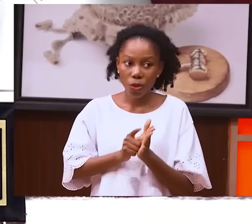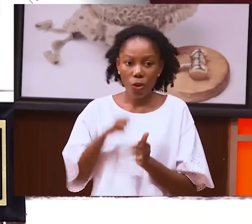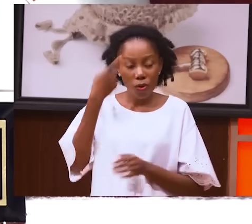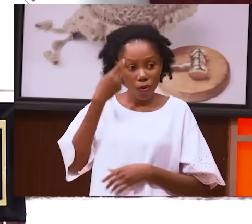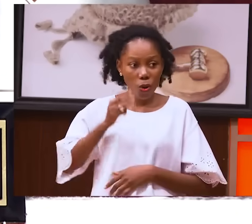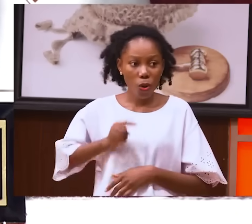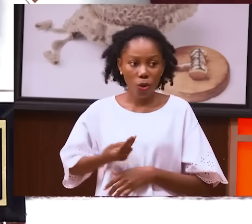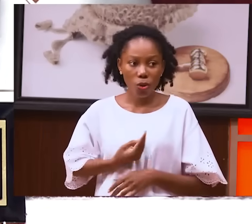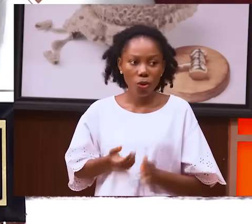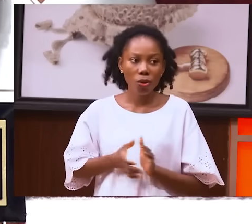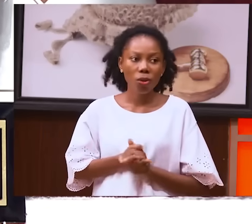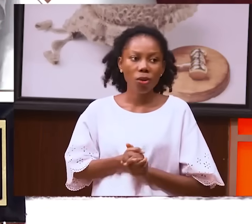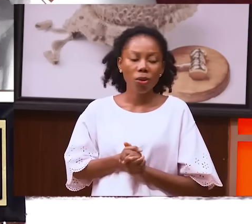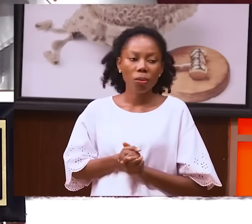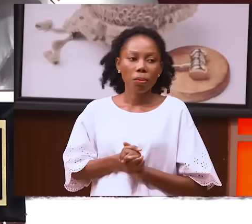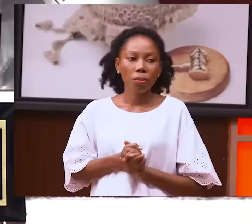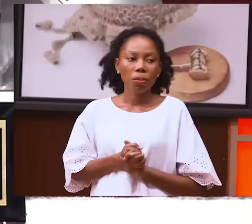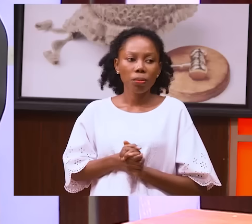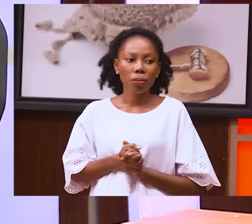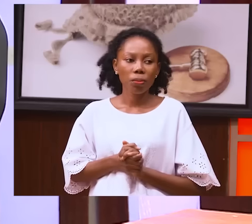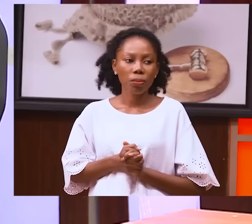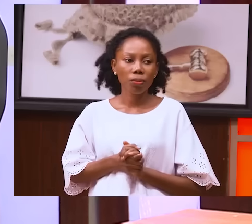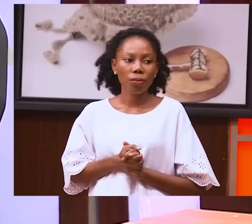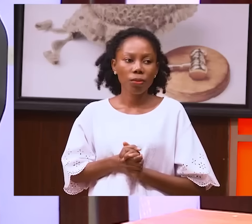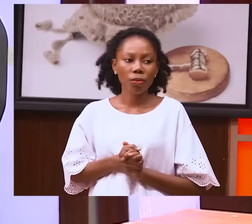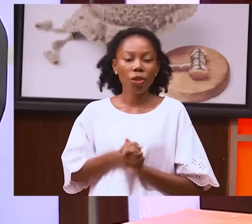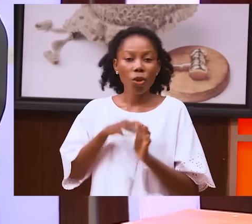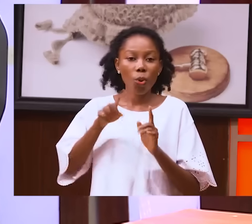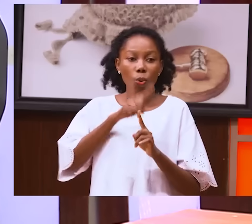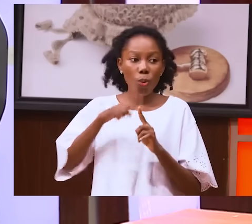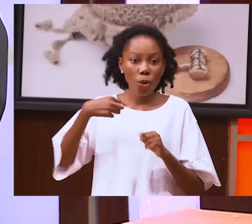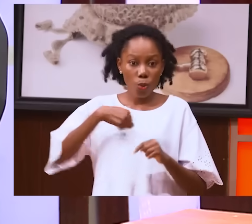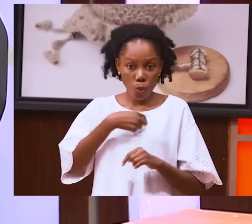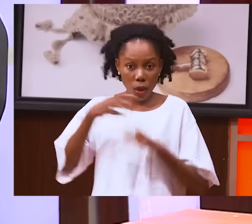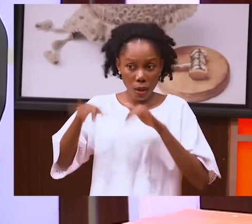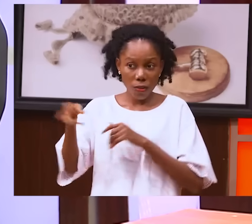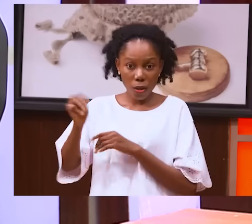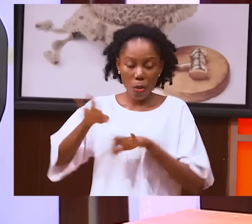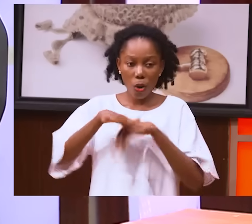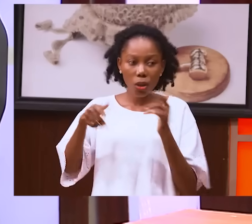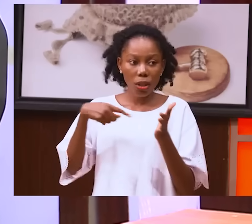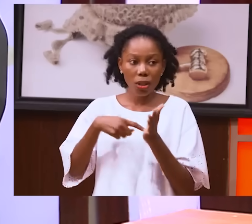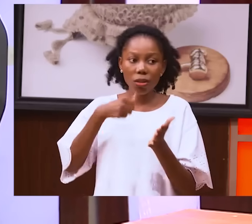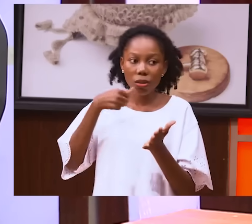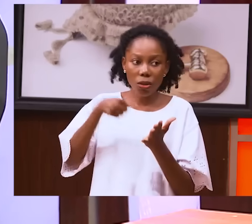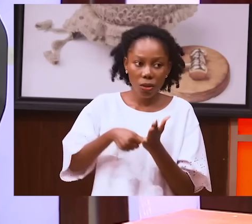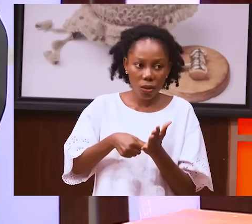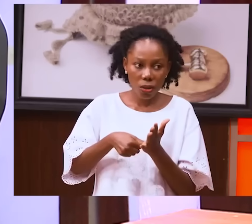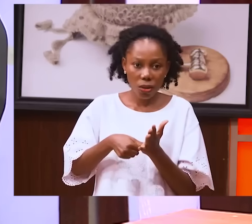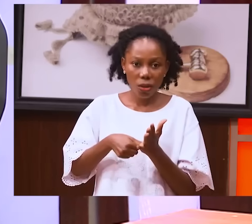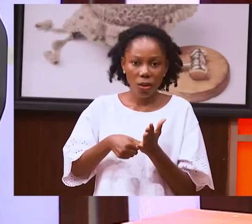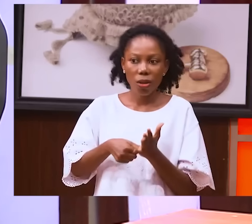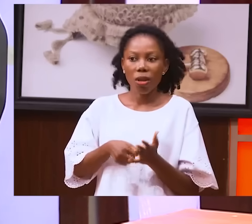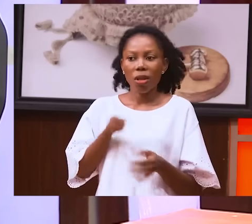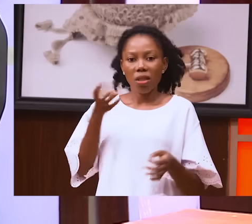for us, when we give them all this notice, there could be a covering